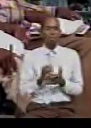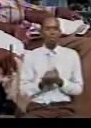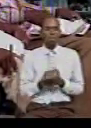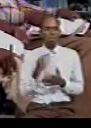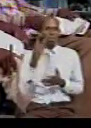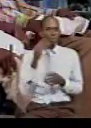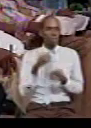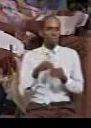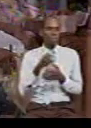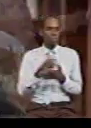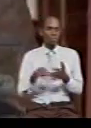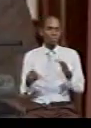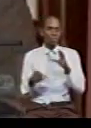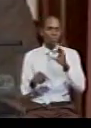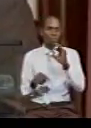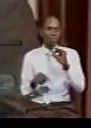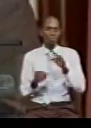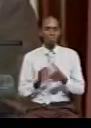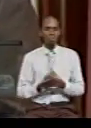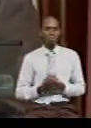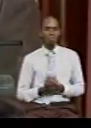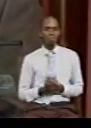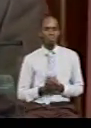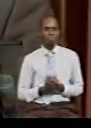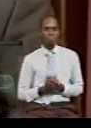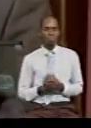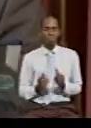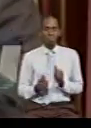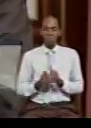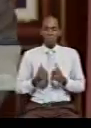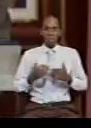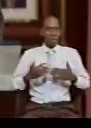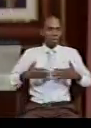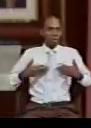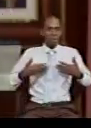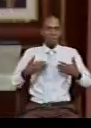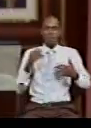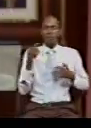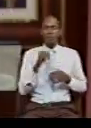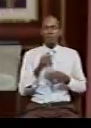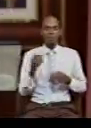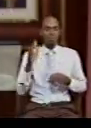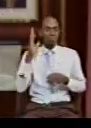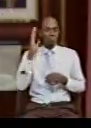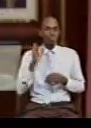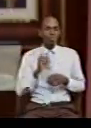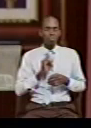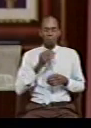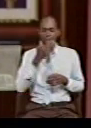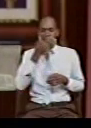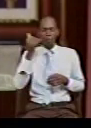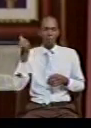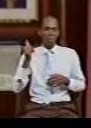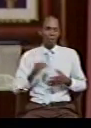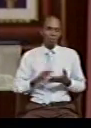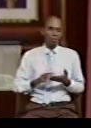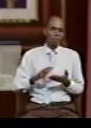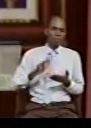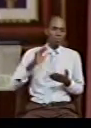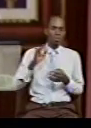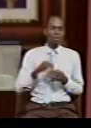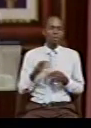verse 9. Most gladly, therefore, will I rather glory in my